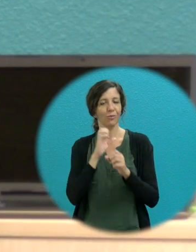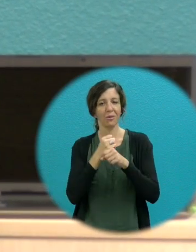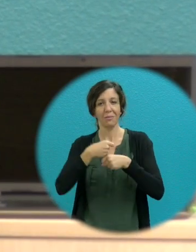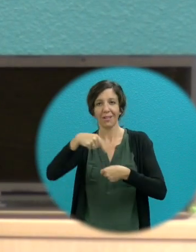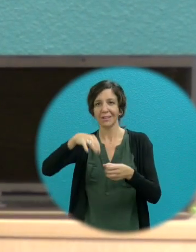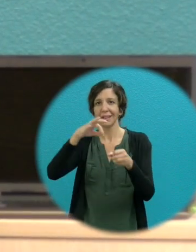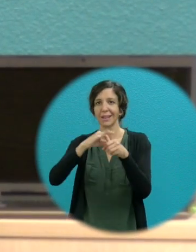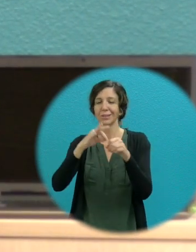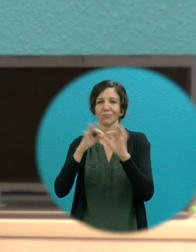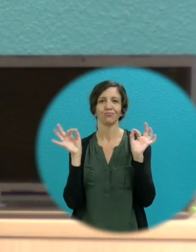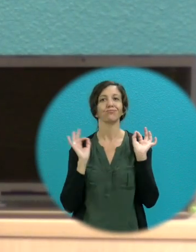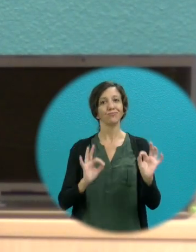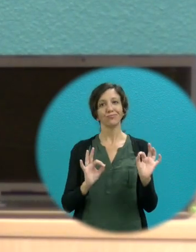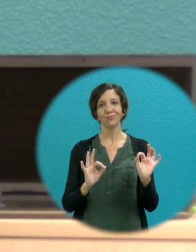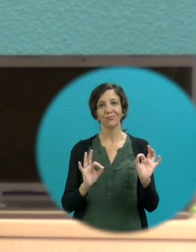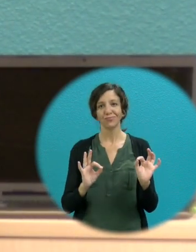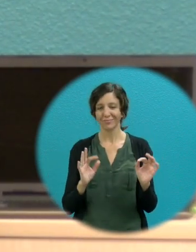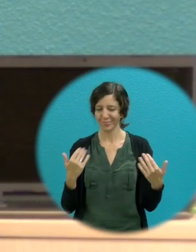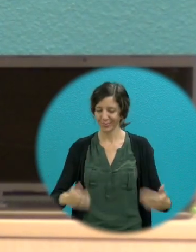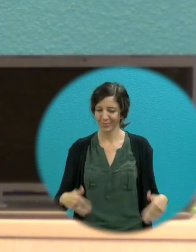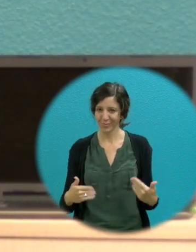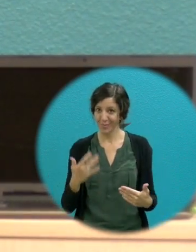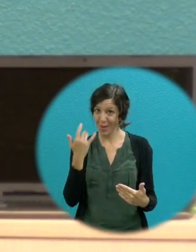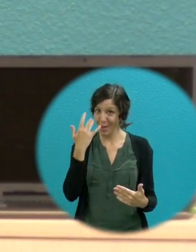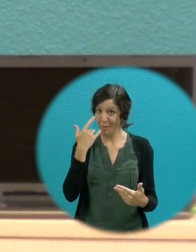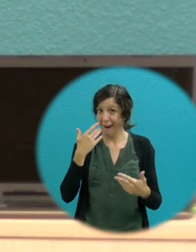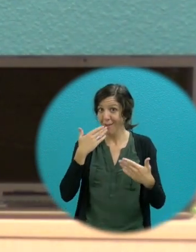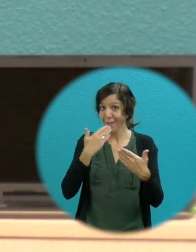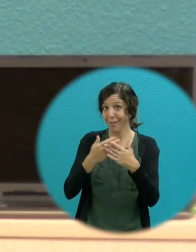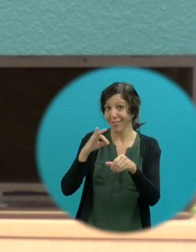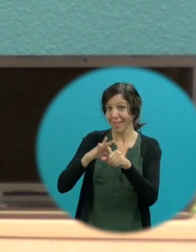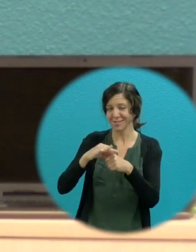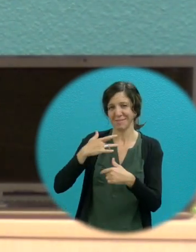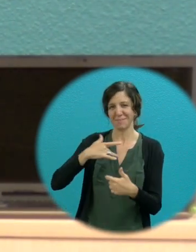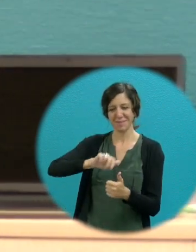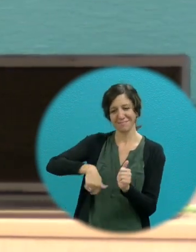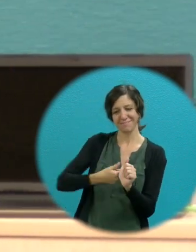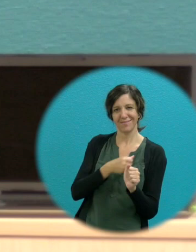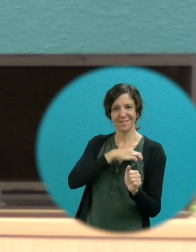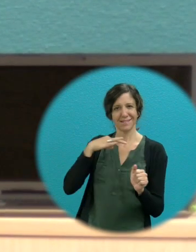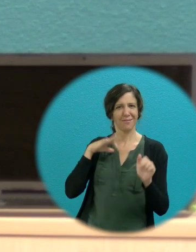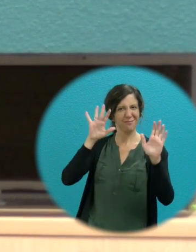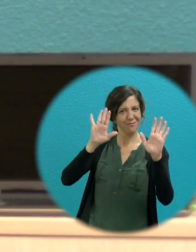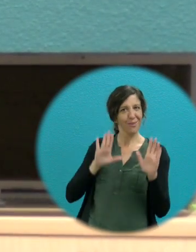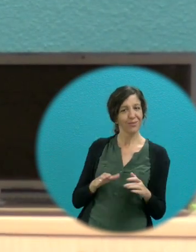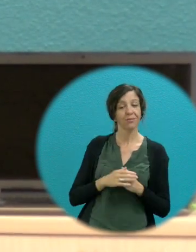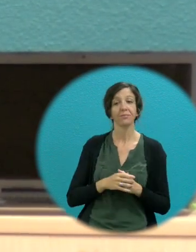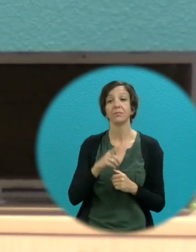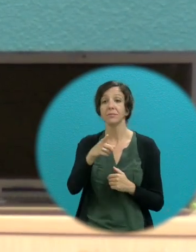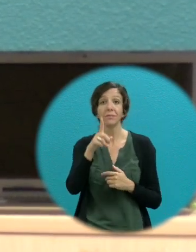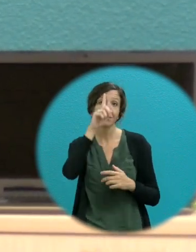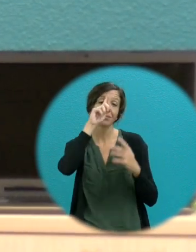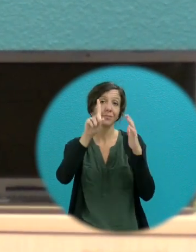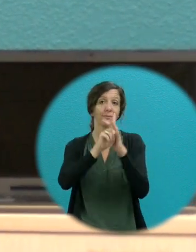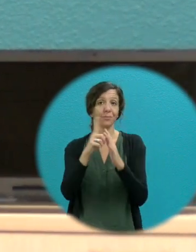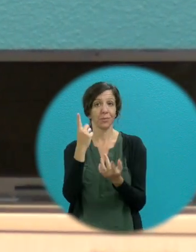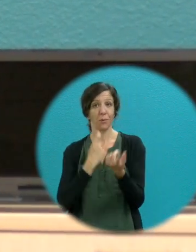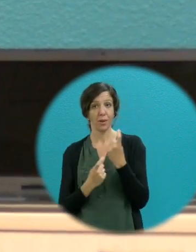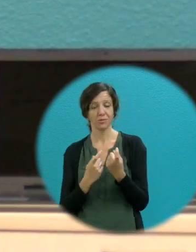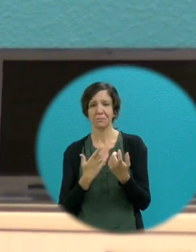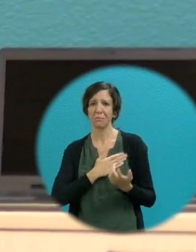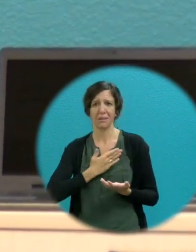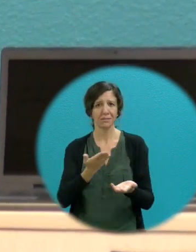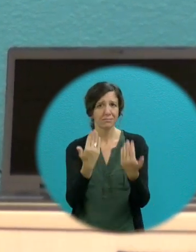Always is the staff that makes it really good. So if you have any questions, we want them. We want